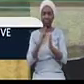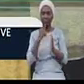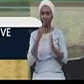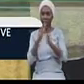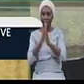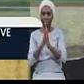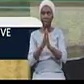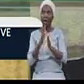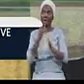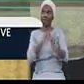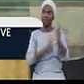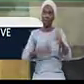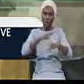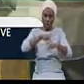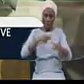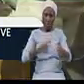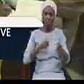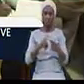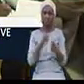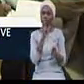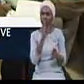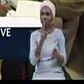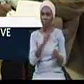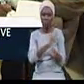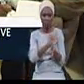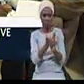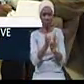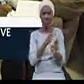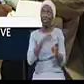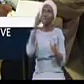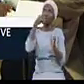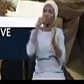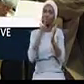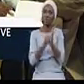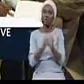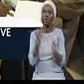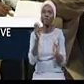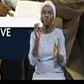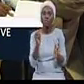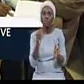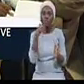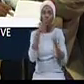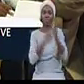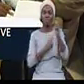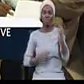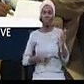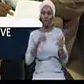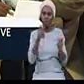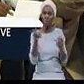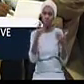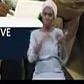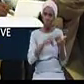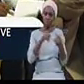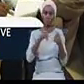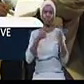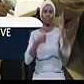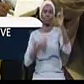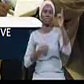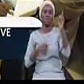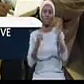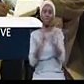to sincere repentance. And it says, thus says the Lord, turn ye even to me with all your